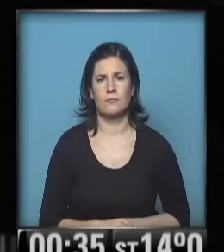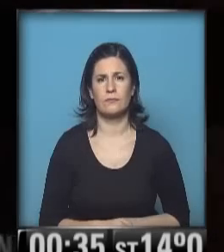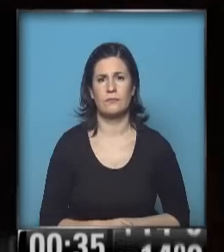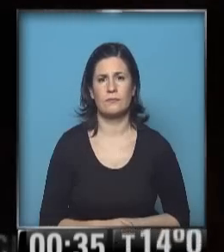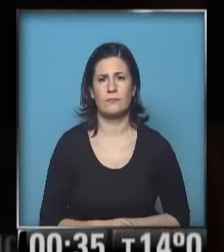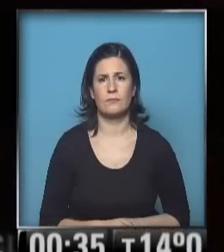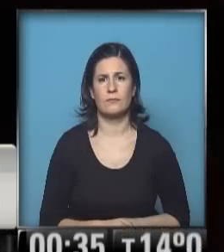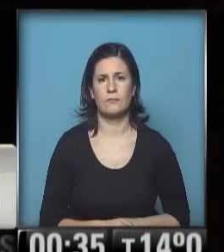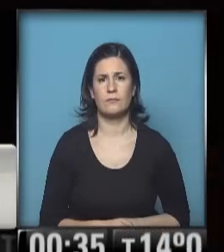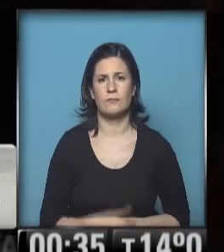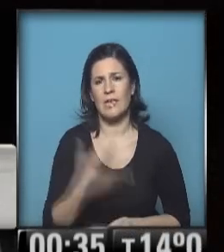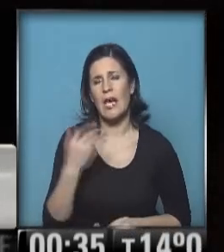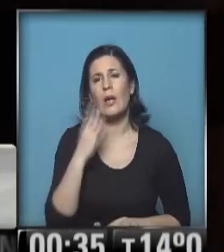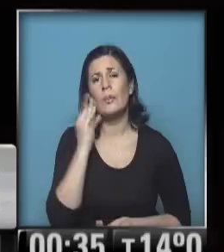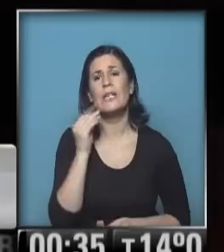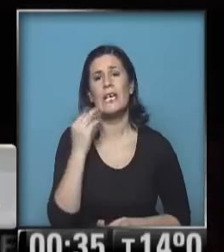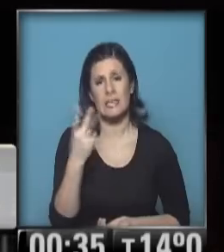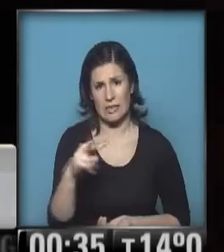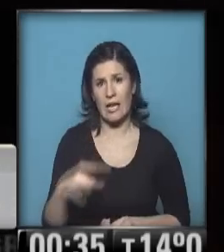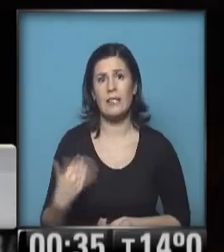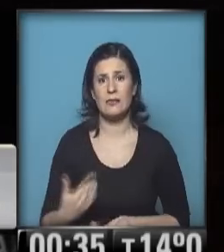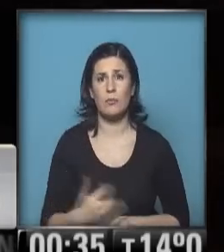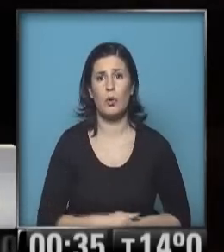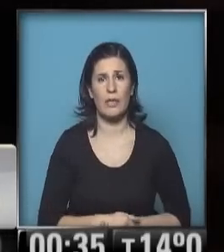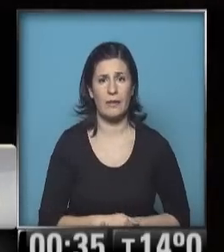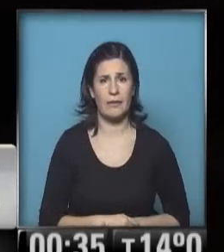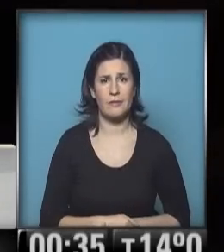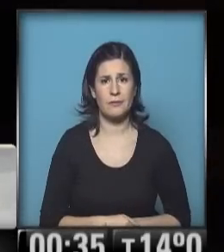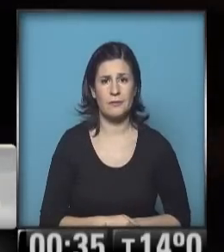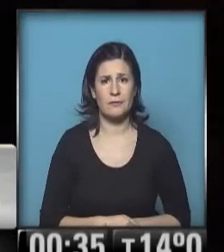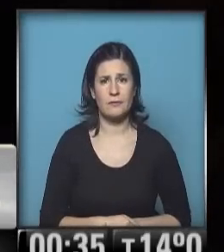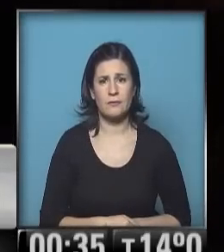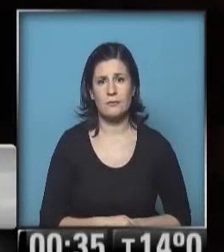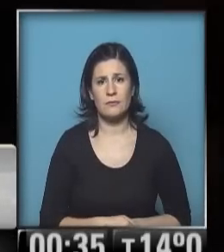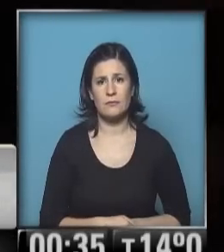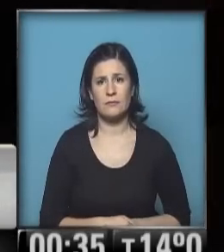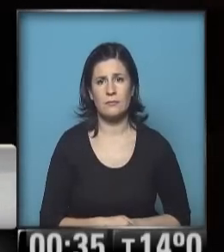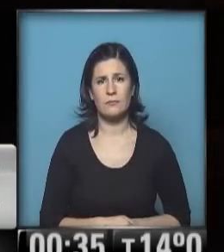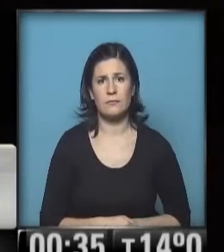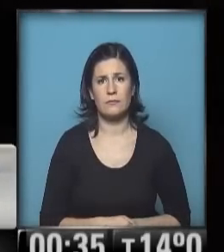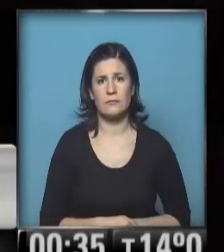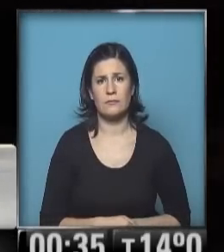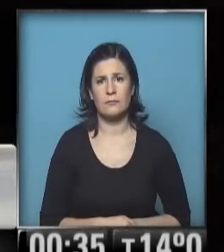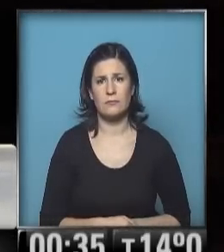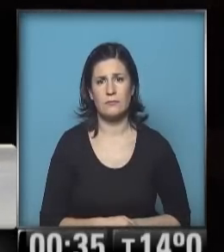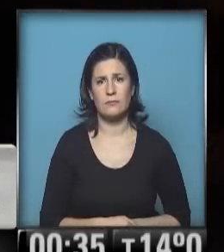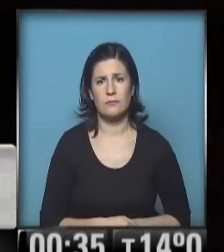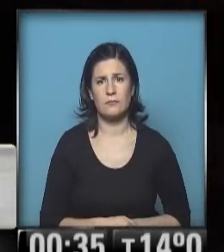I am Stephen Joel Sotloff. I'm sure you know exactly who I am by now and why I am appearing before